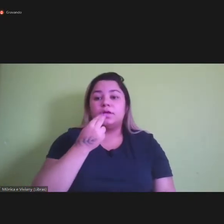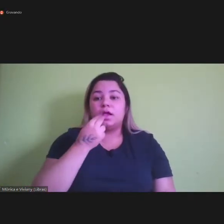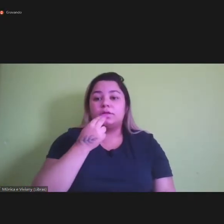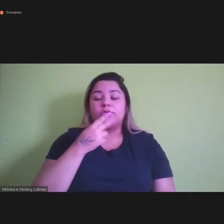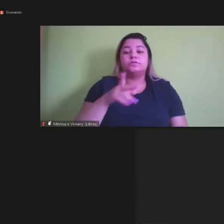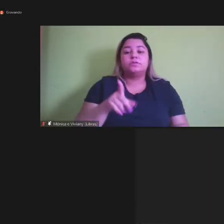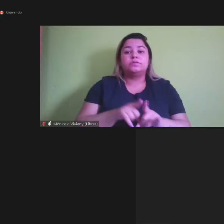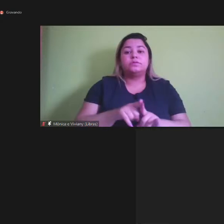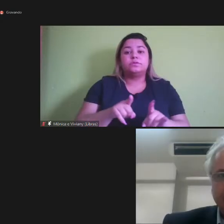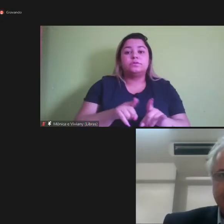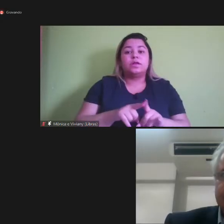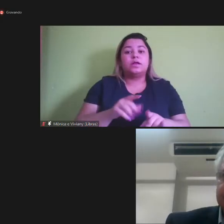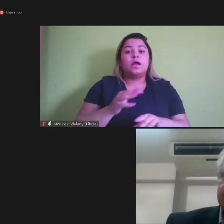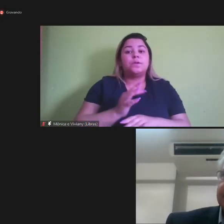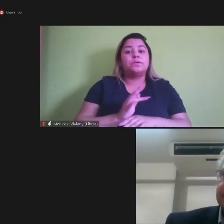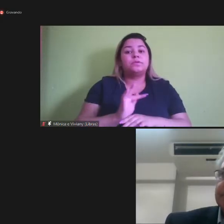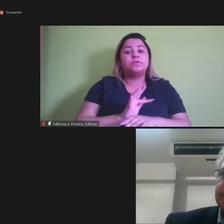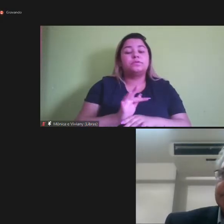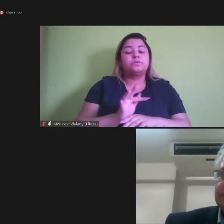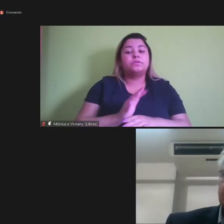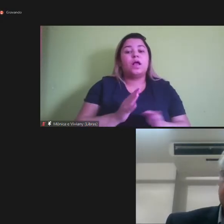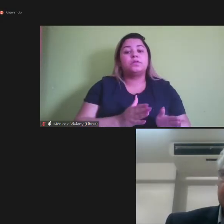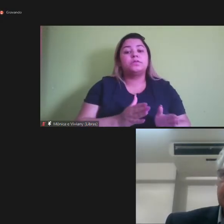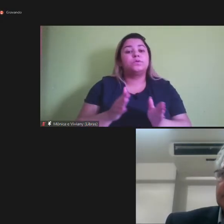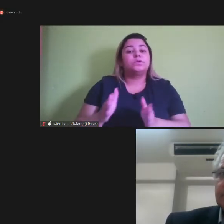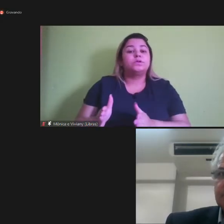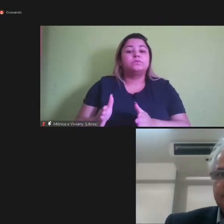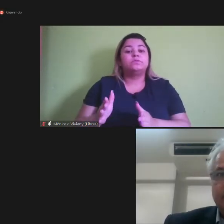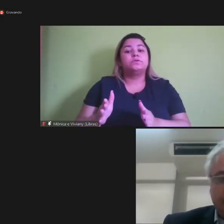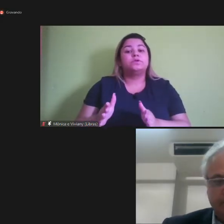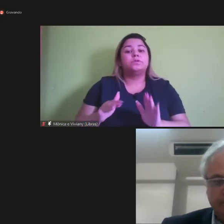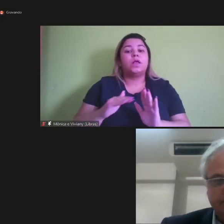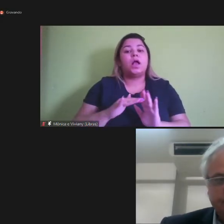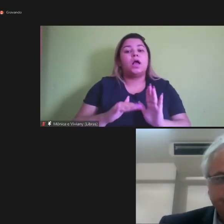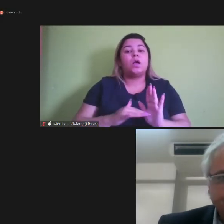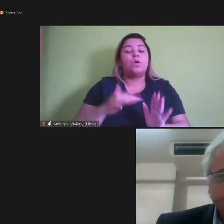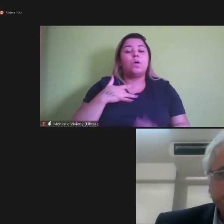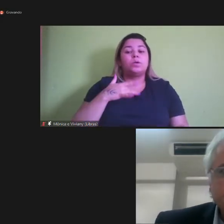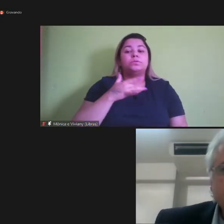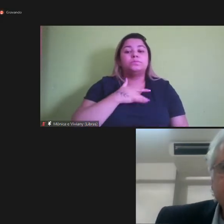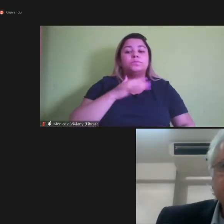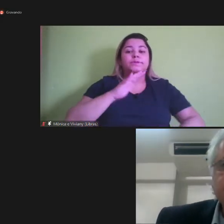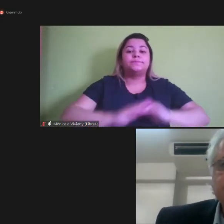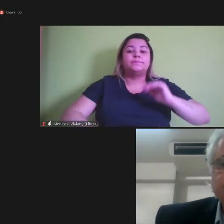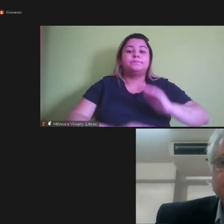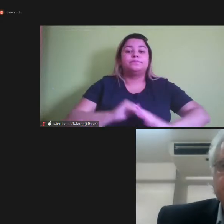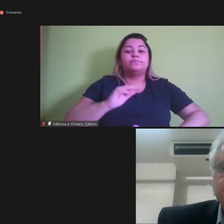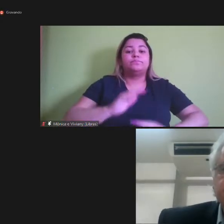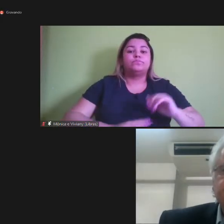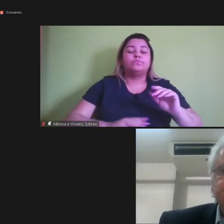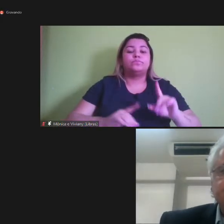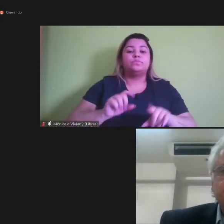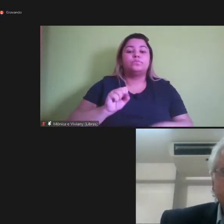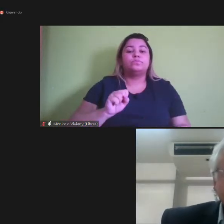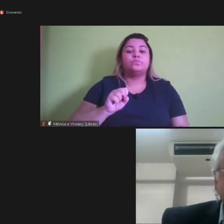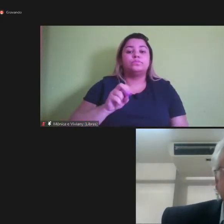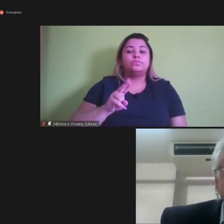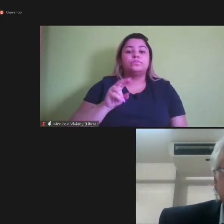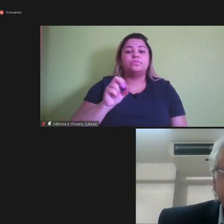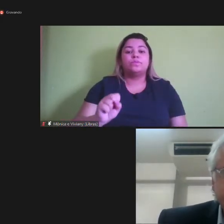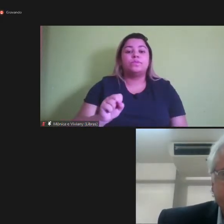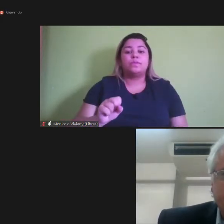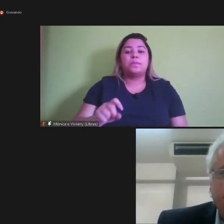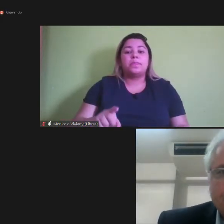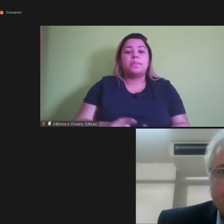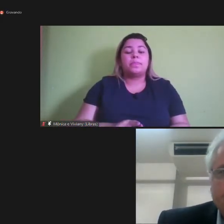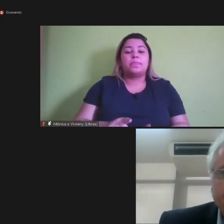from care and food and nutrition for the education of the many categories of health for an interprofessional acting in the primary healthcare